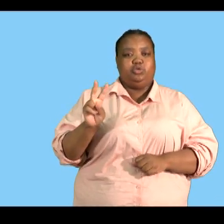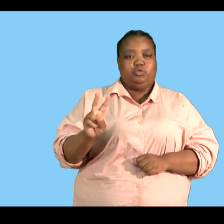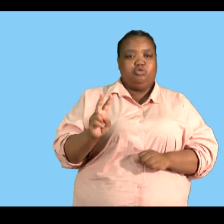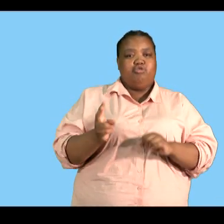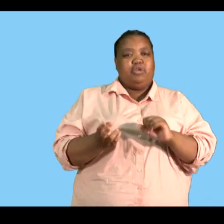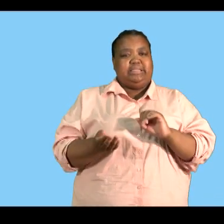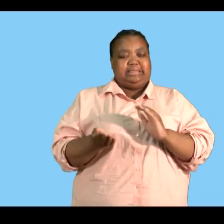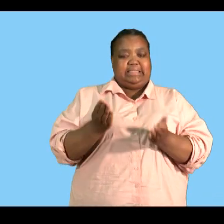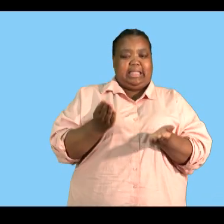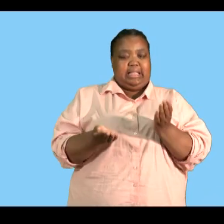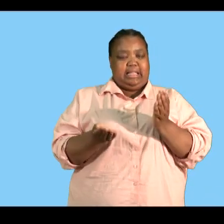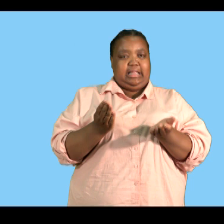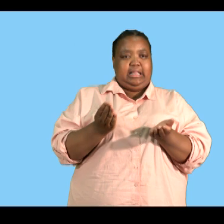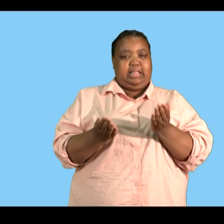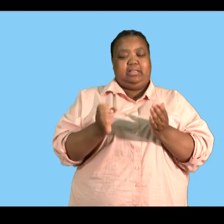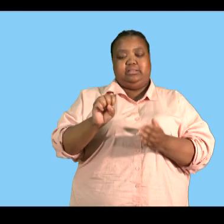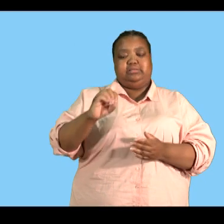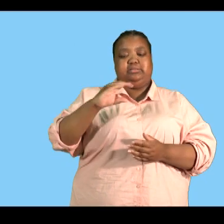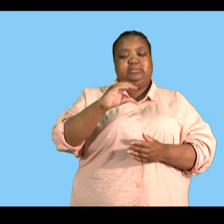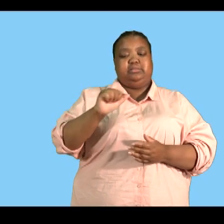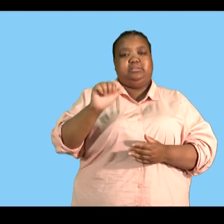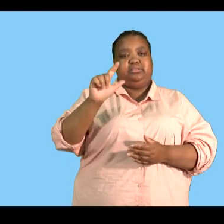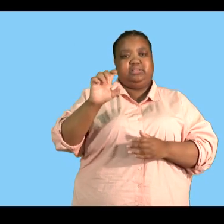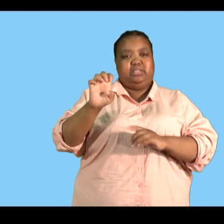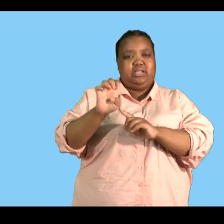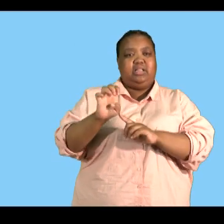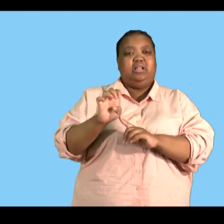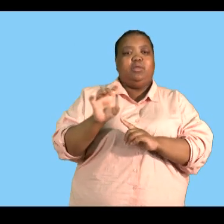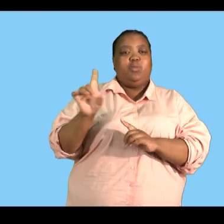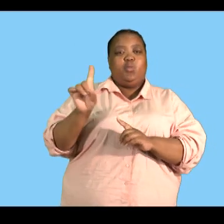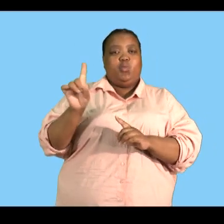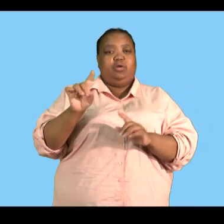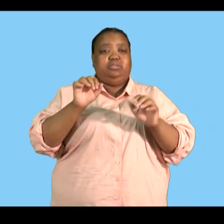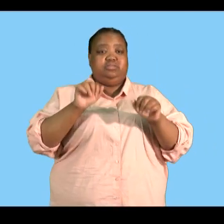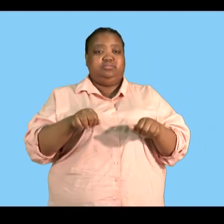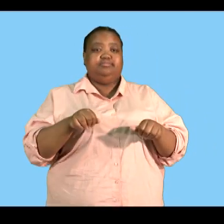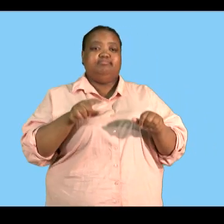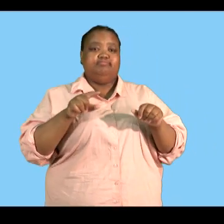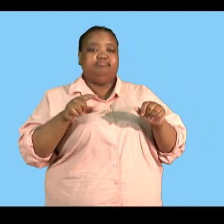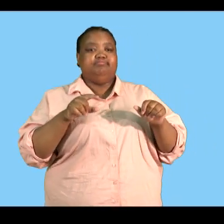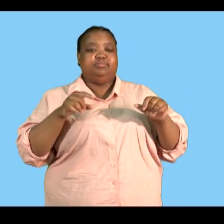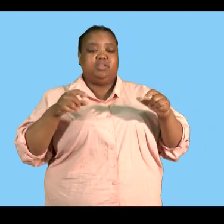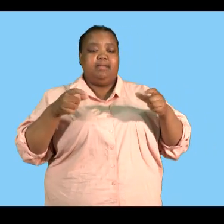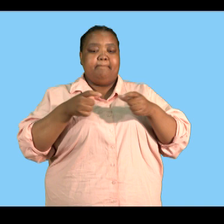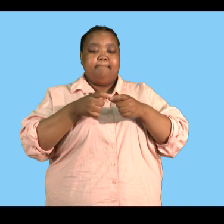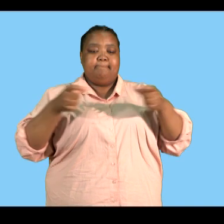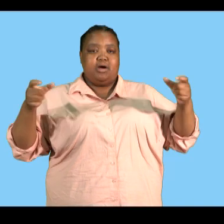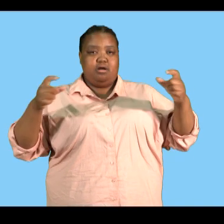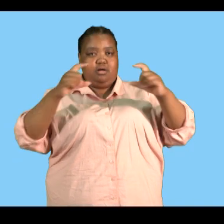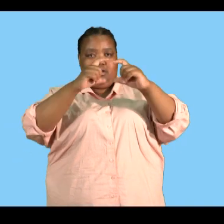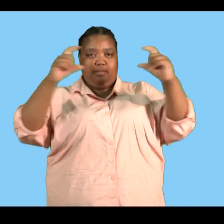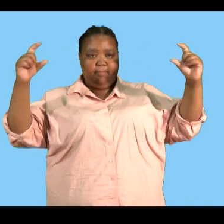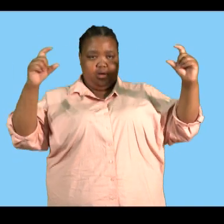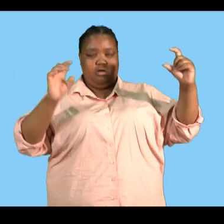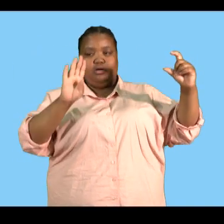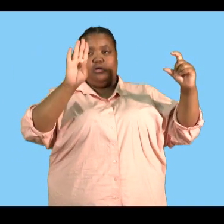call this type of scale? Remember, we have two types of scales. So this one is a bar scale, or you